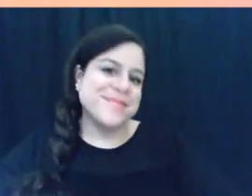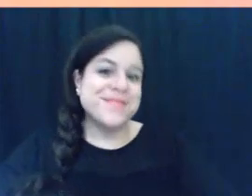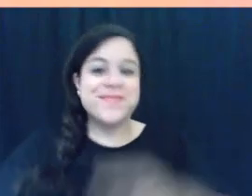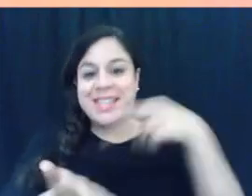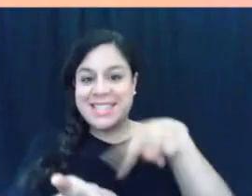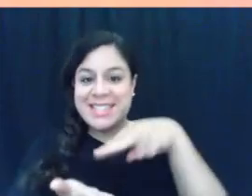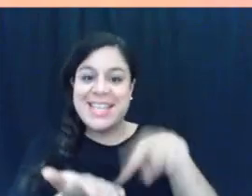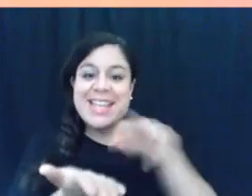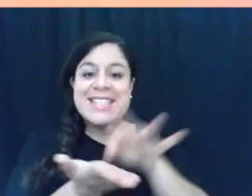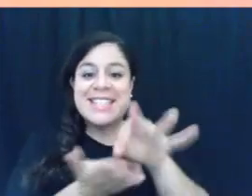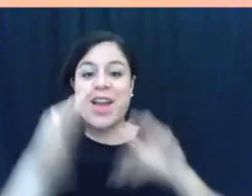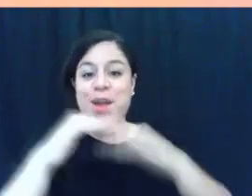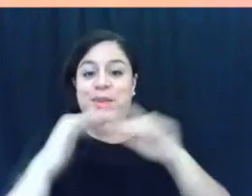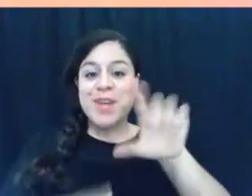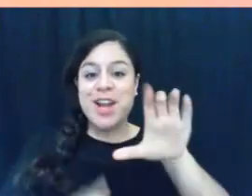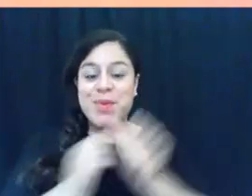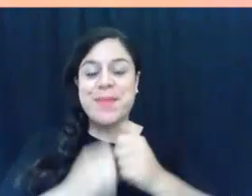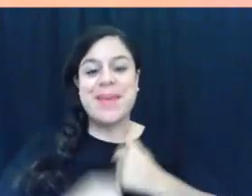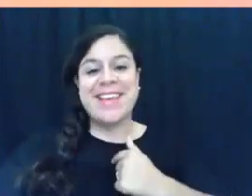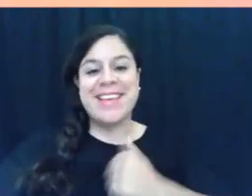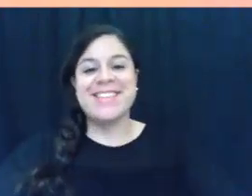Macarena, count to 100 with me.